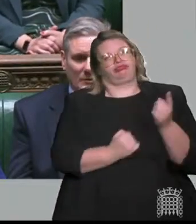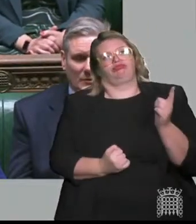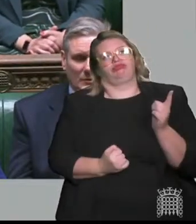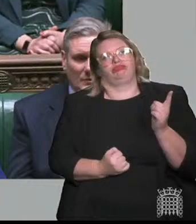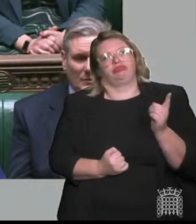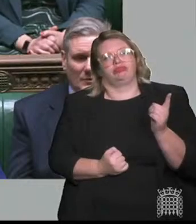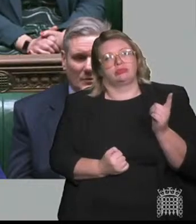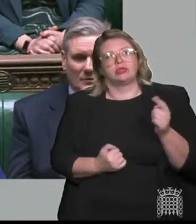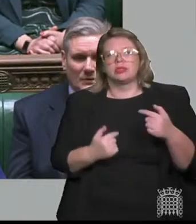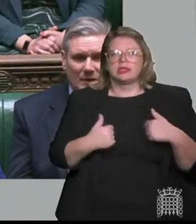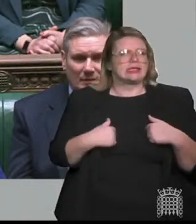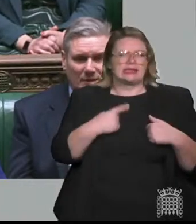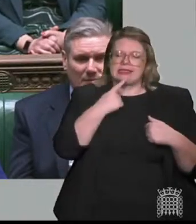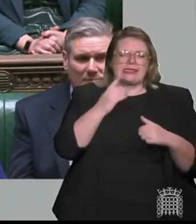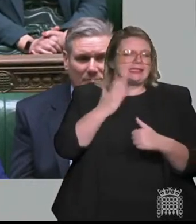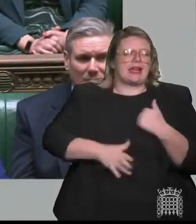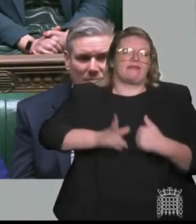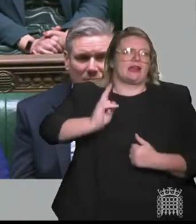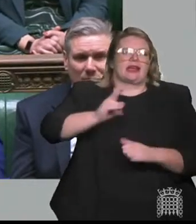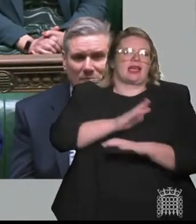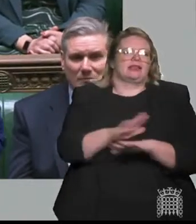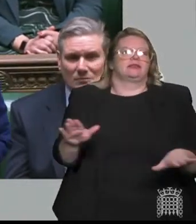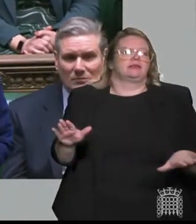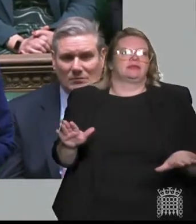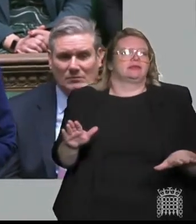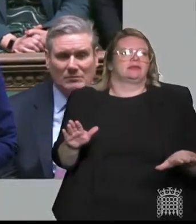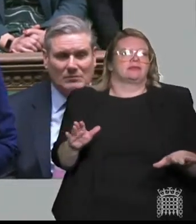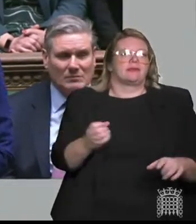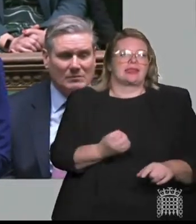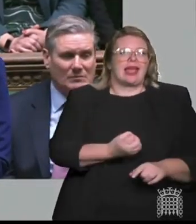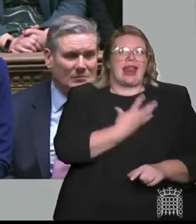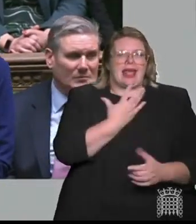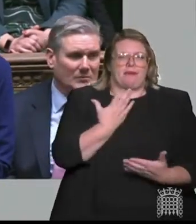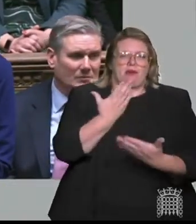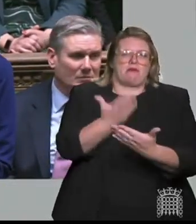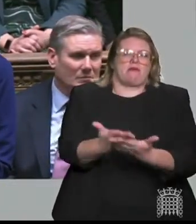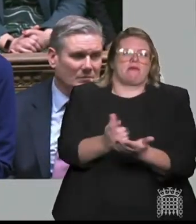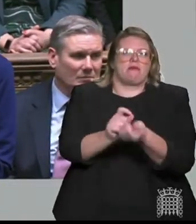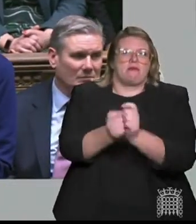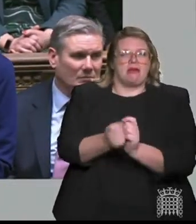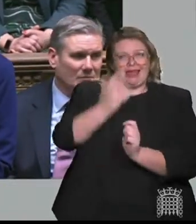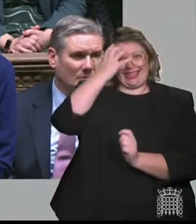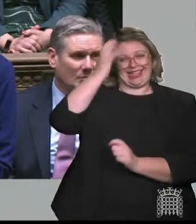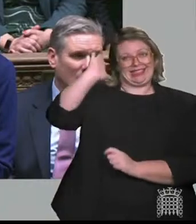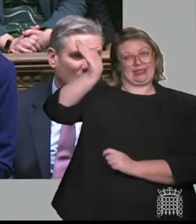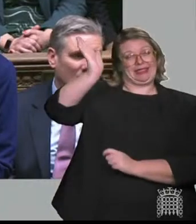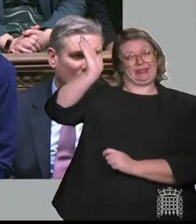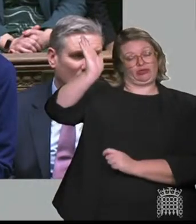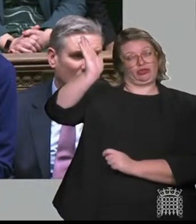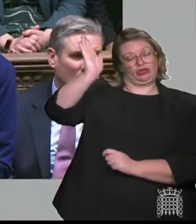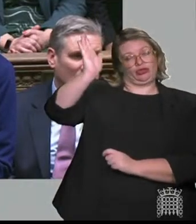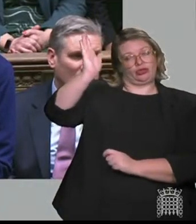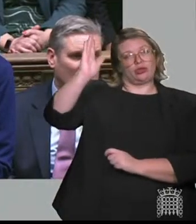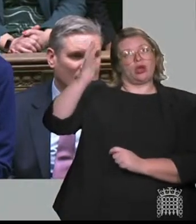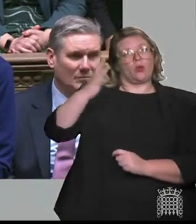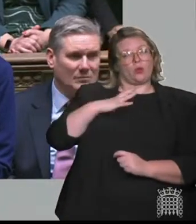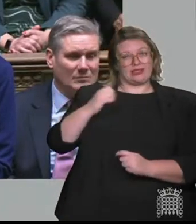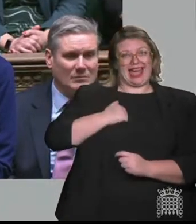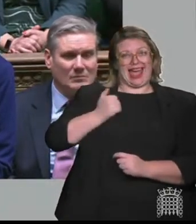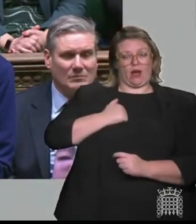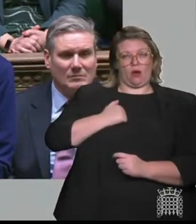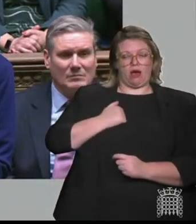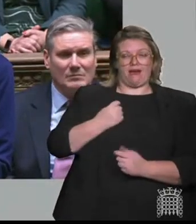say never again. Last week, Labour put forward an amendment to the King's Speech to put our fiscal lock into